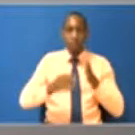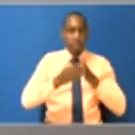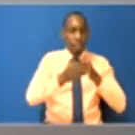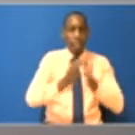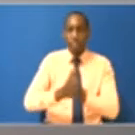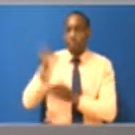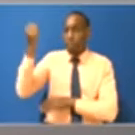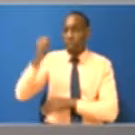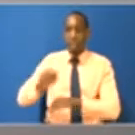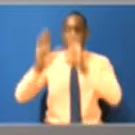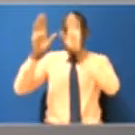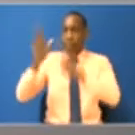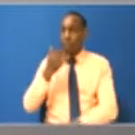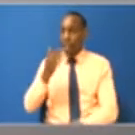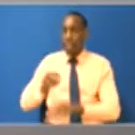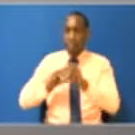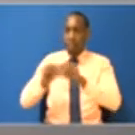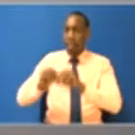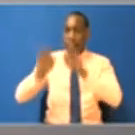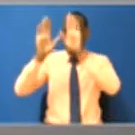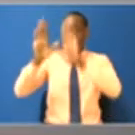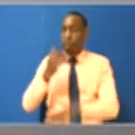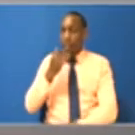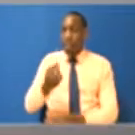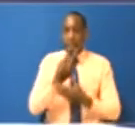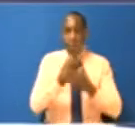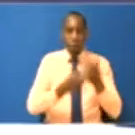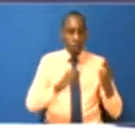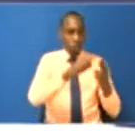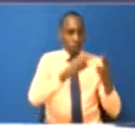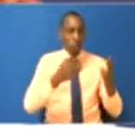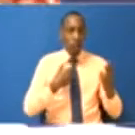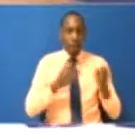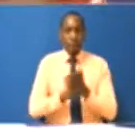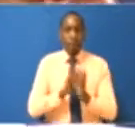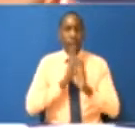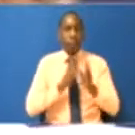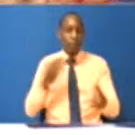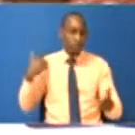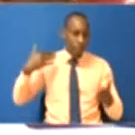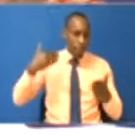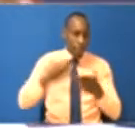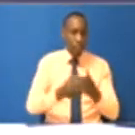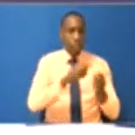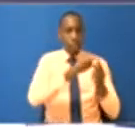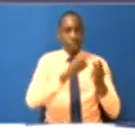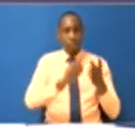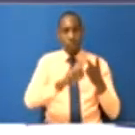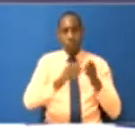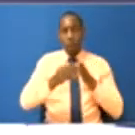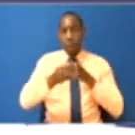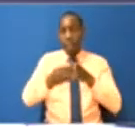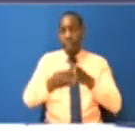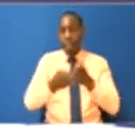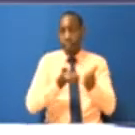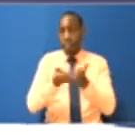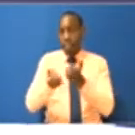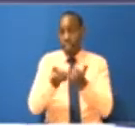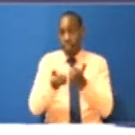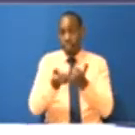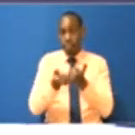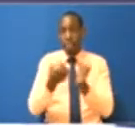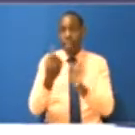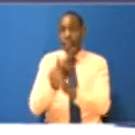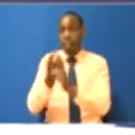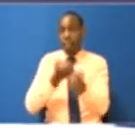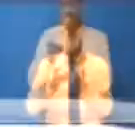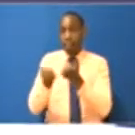politics or management they both have a track record they have led uh igade has led a business and a number